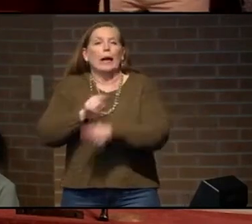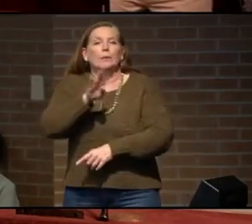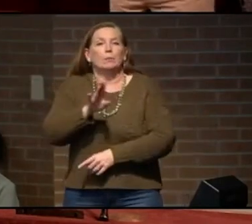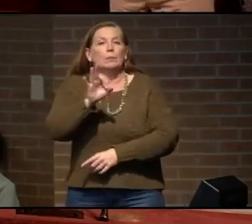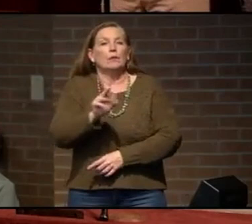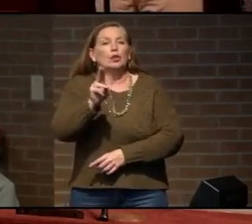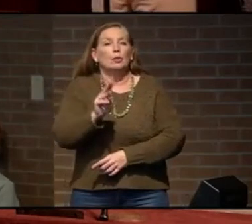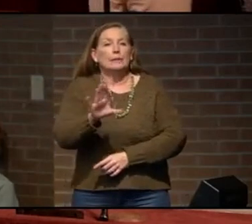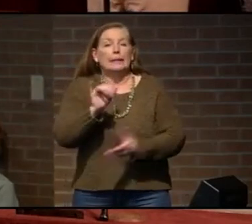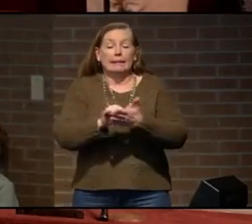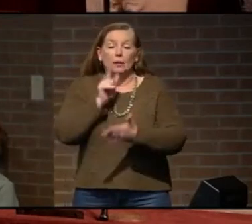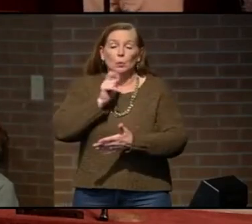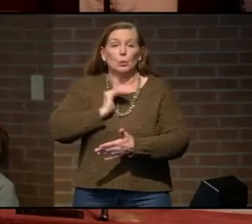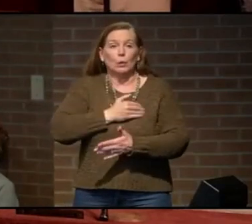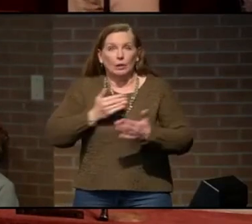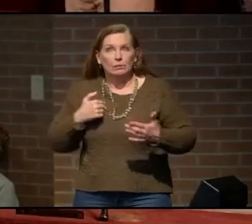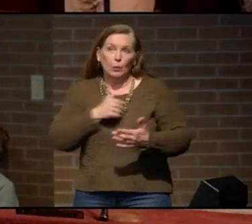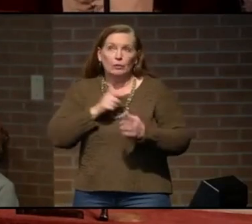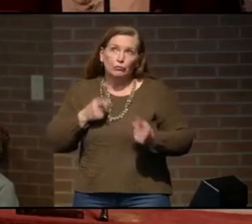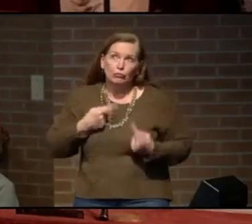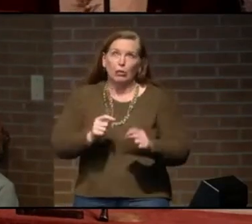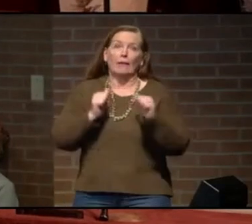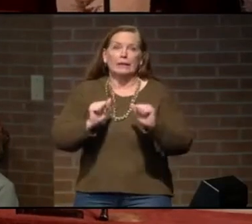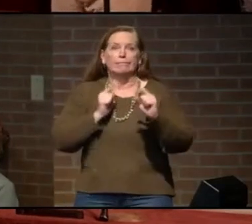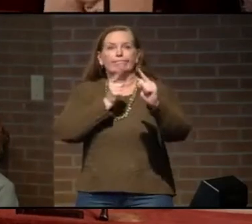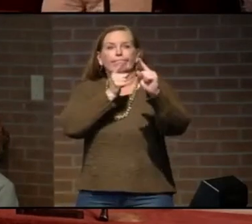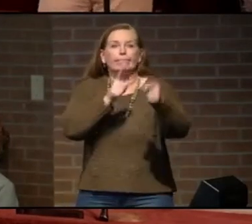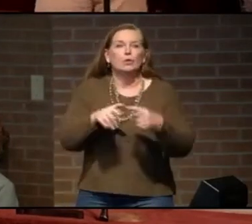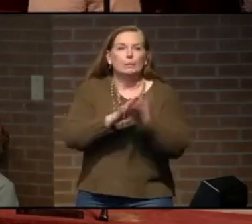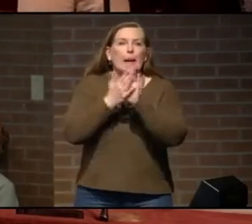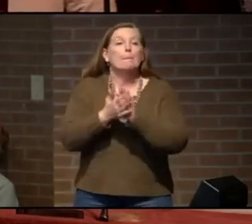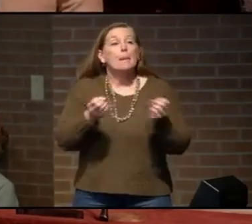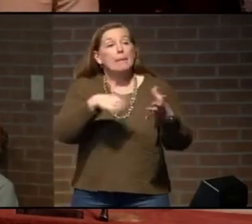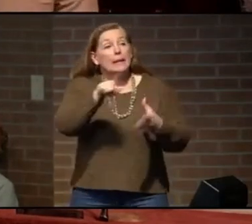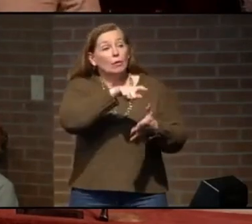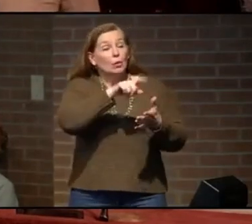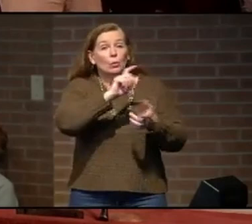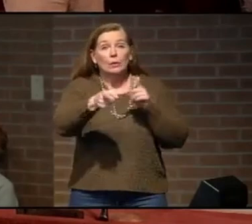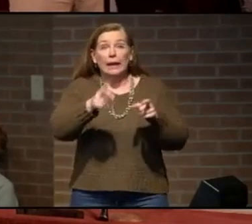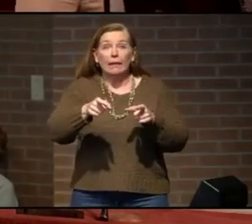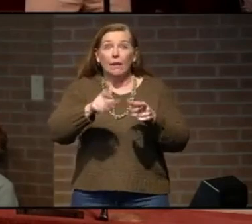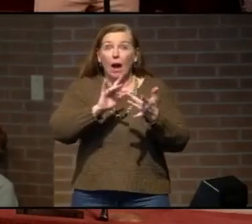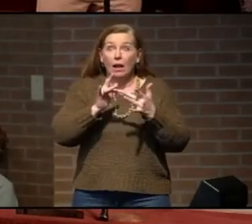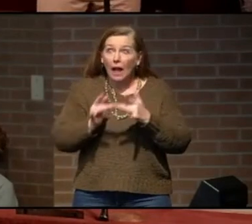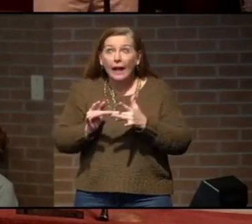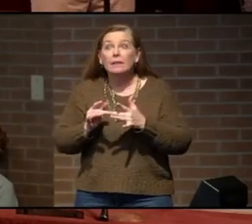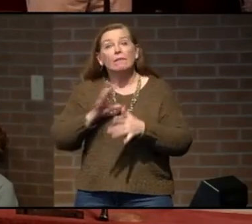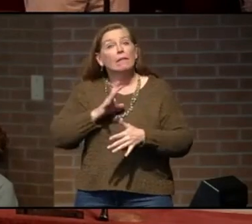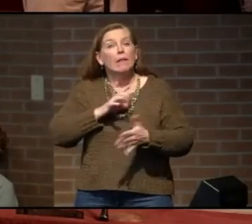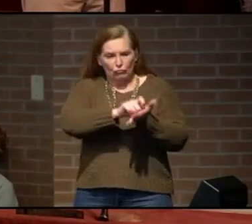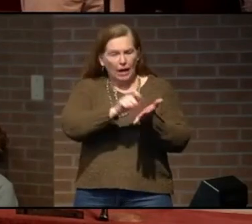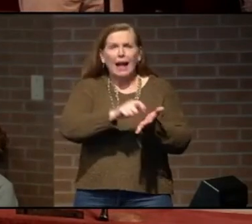to become. If maybe you gave online, you can just write on the card. If you want to bring something forward, I gave online, and then you can bring that card